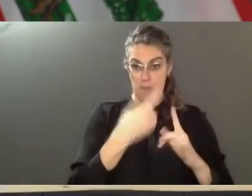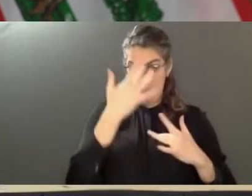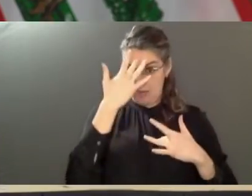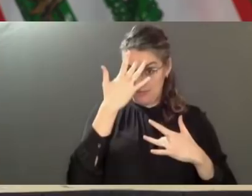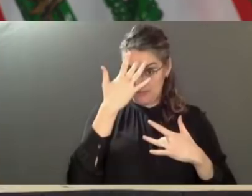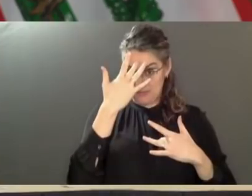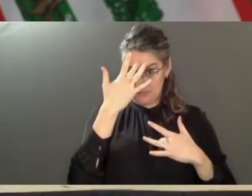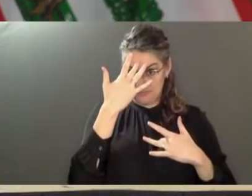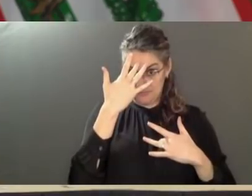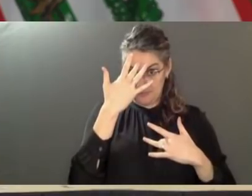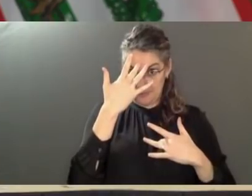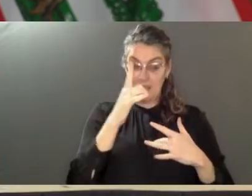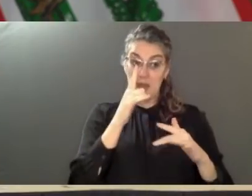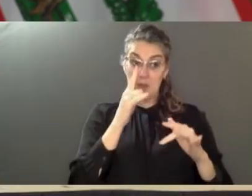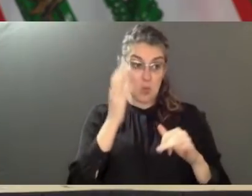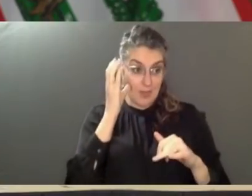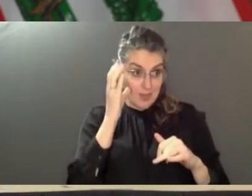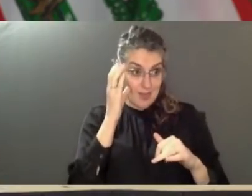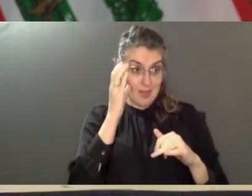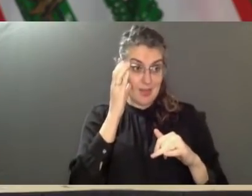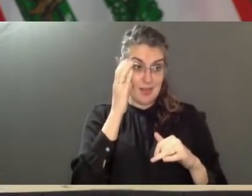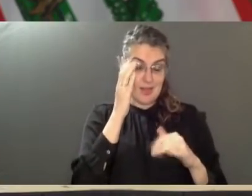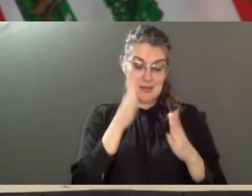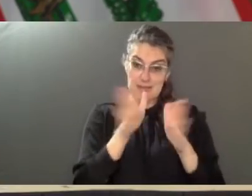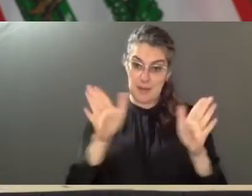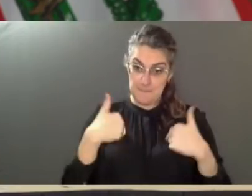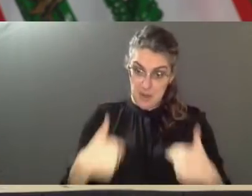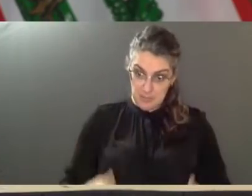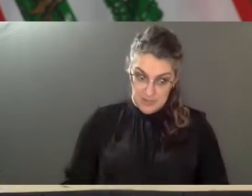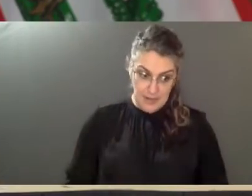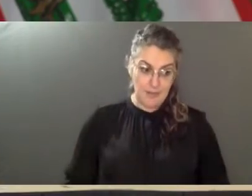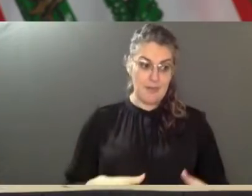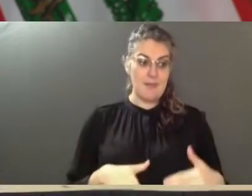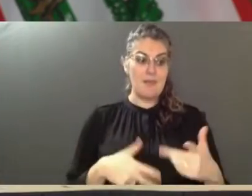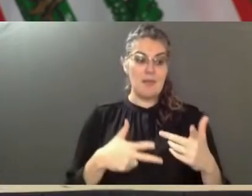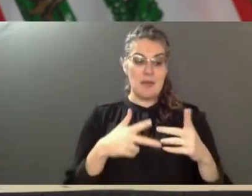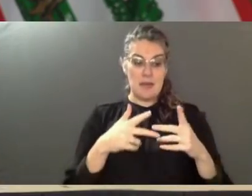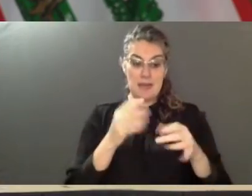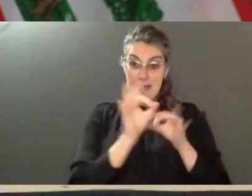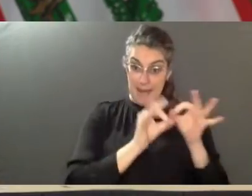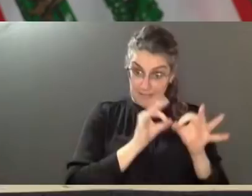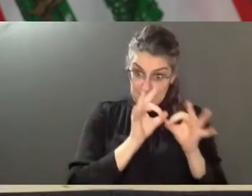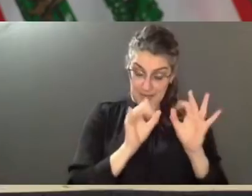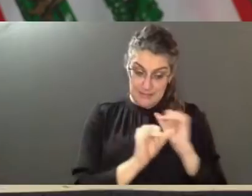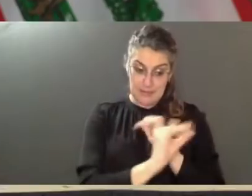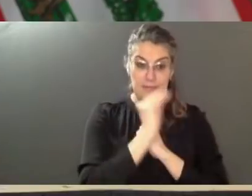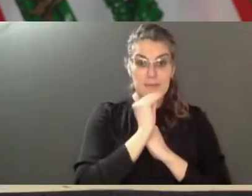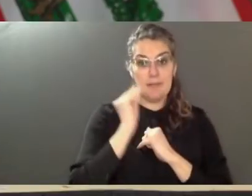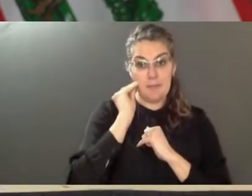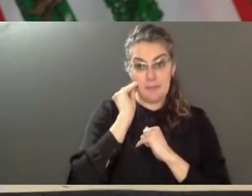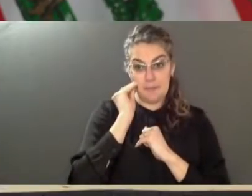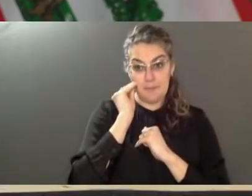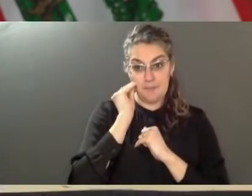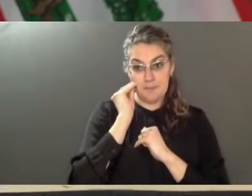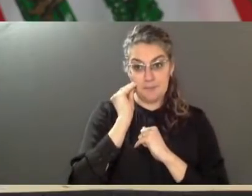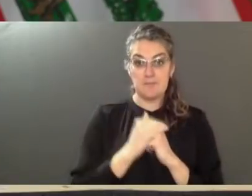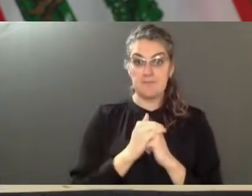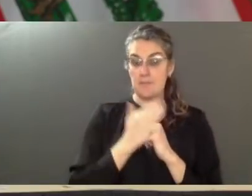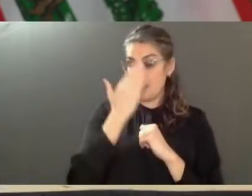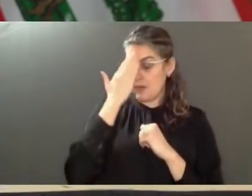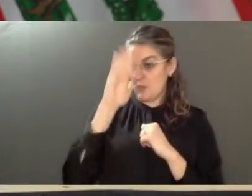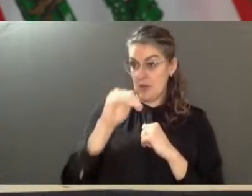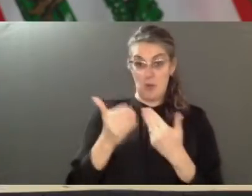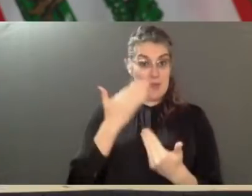public health measures, getting tested and self-isolating. We know this is not easy, but as a province and as a